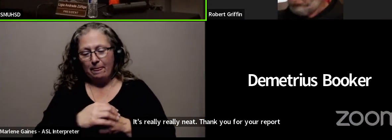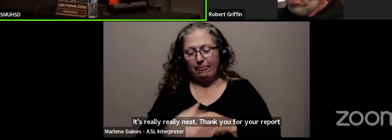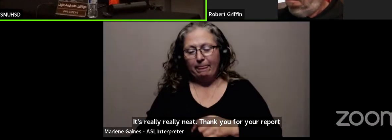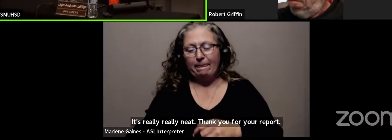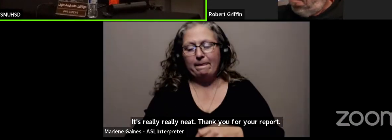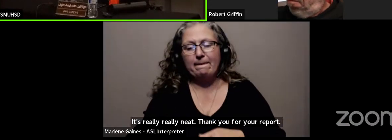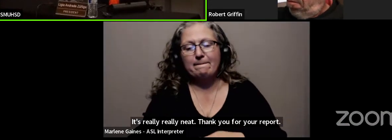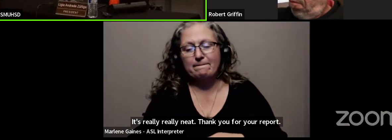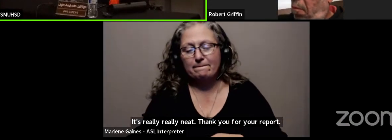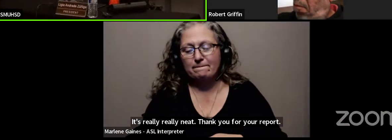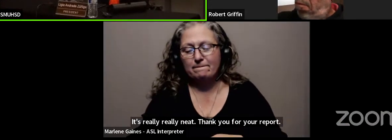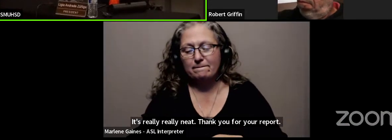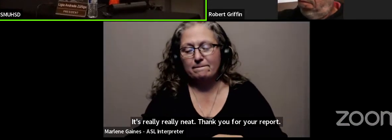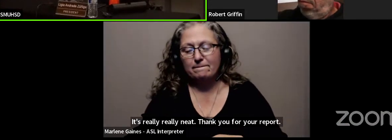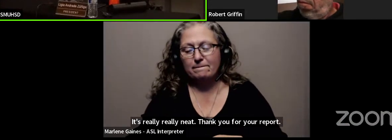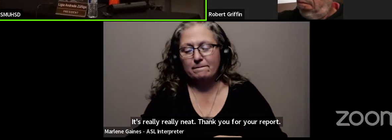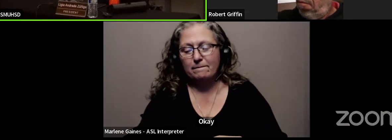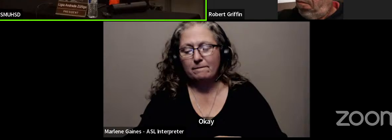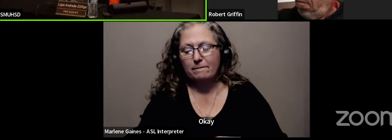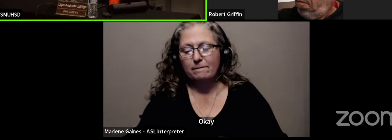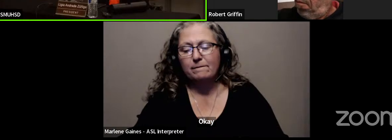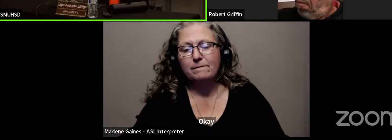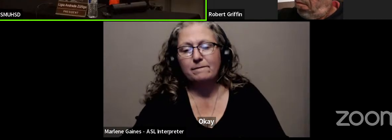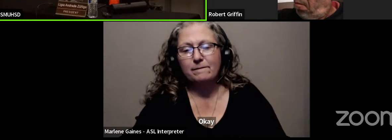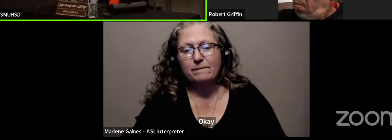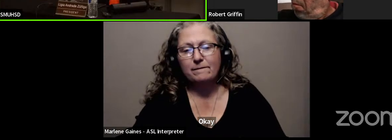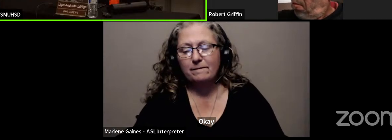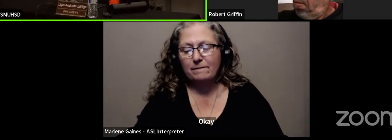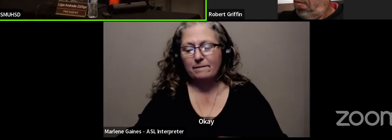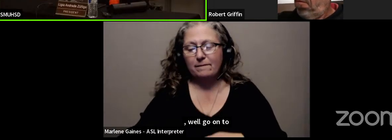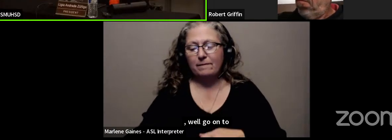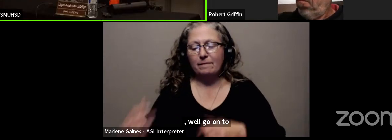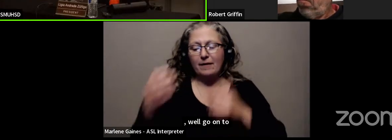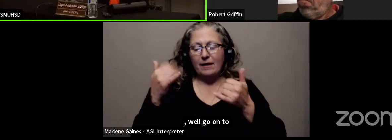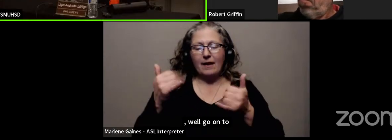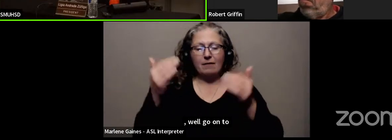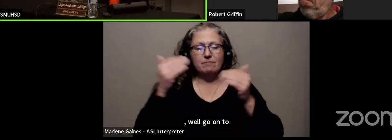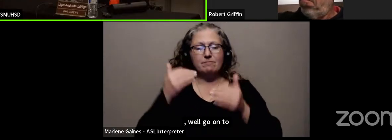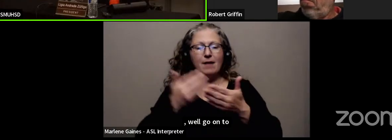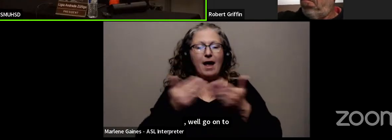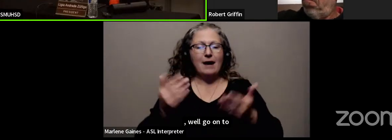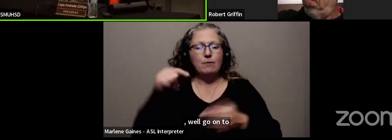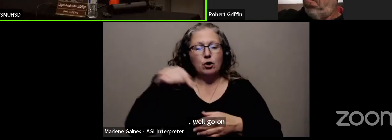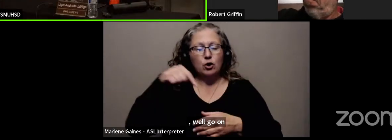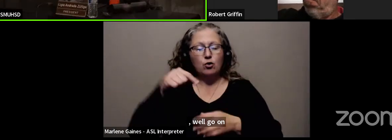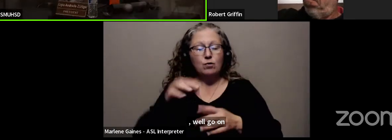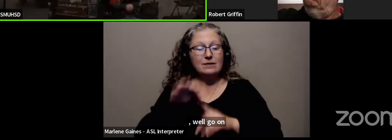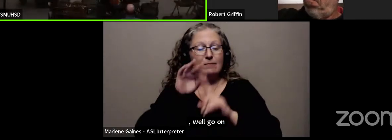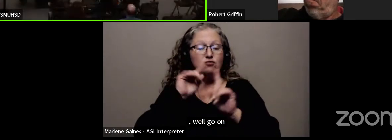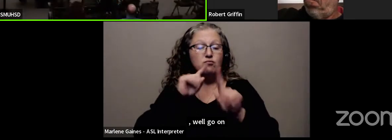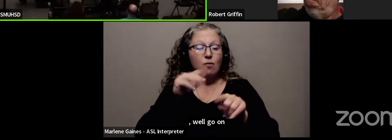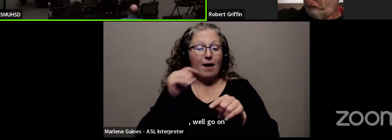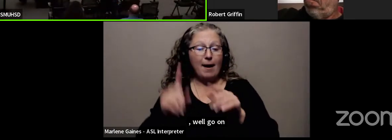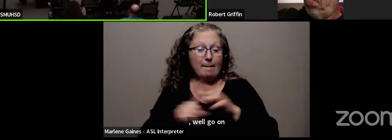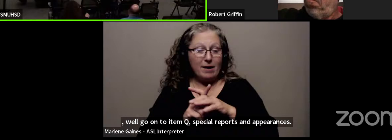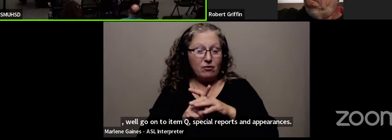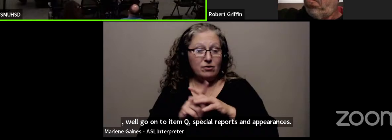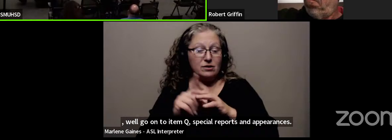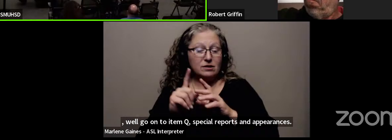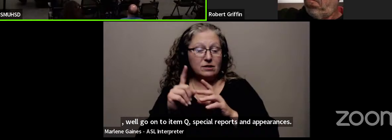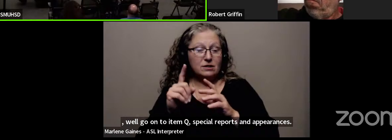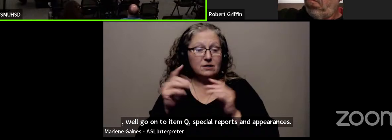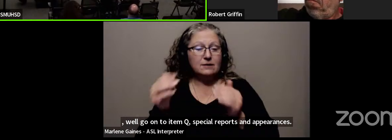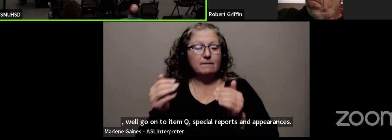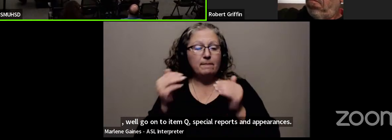Okay, we'll go on to item Q, special reports and appearances. Going on